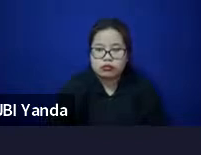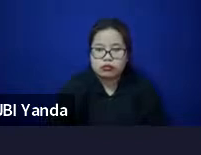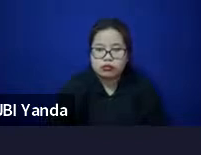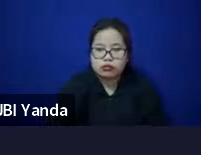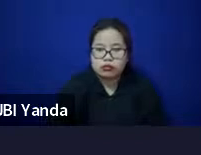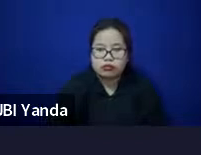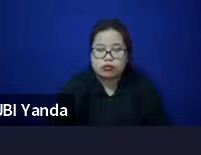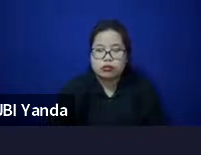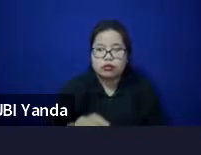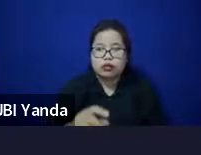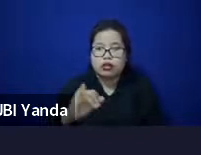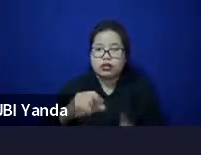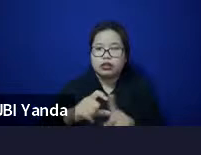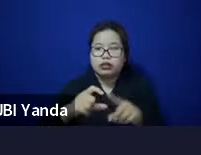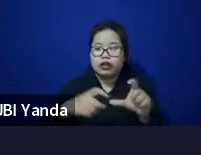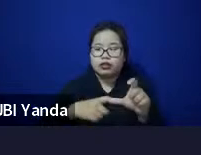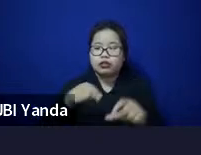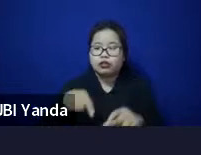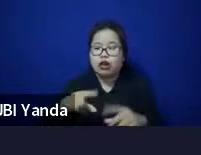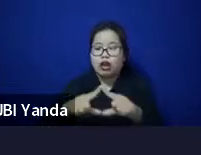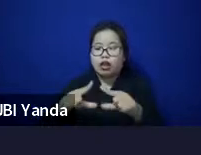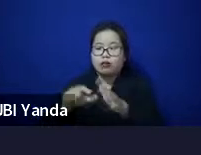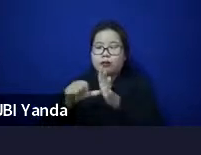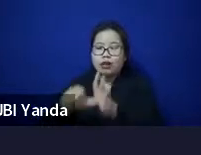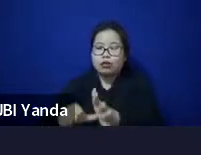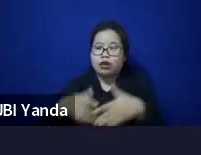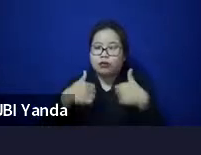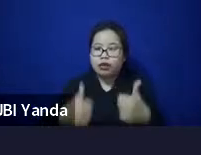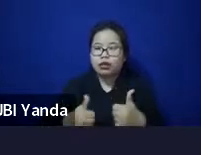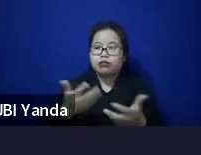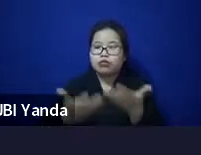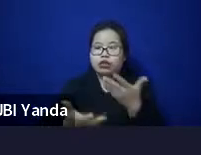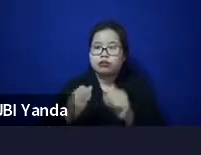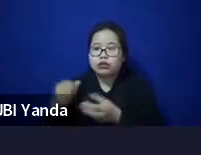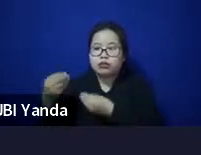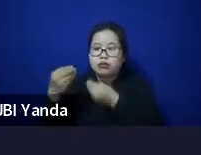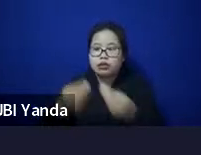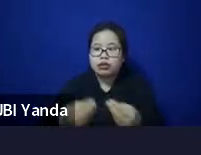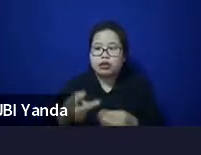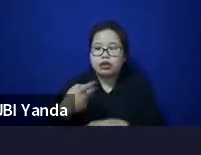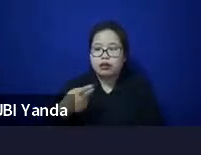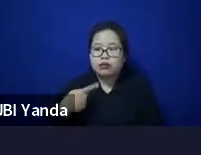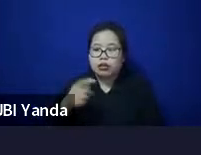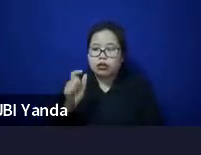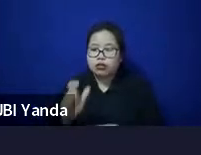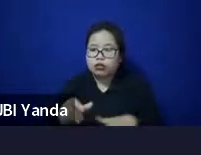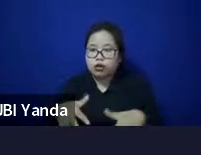it helps us to be out there and to work.